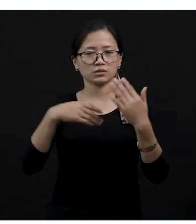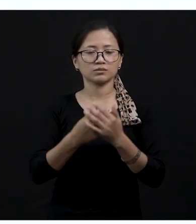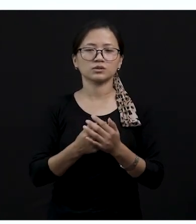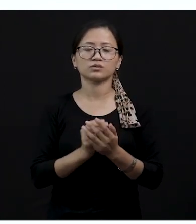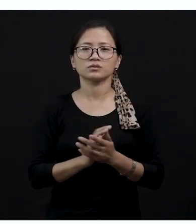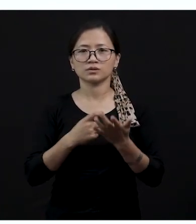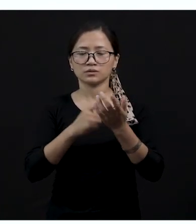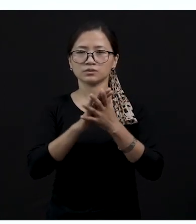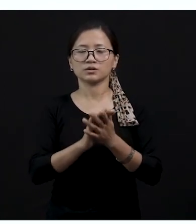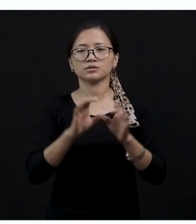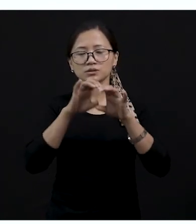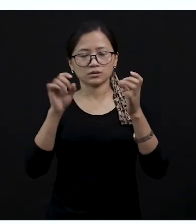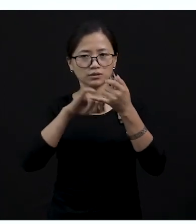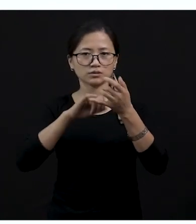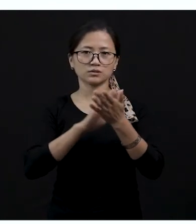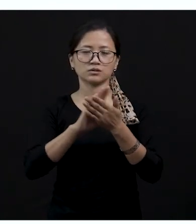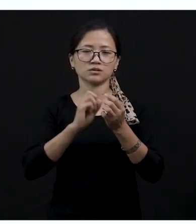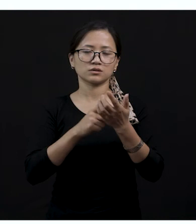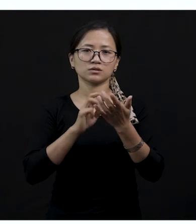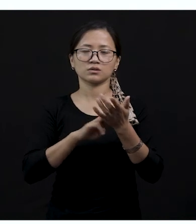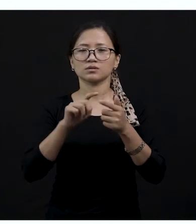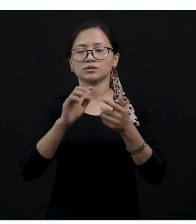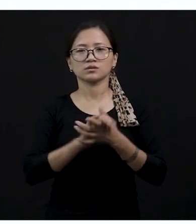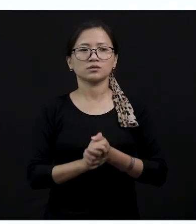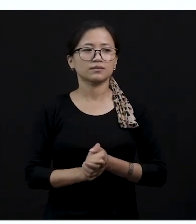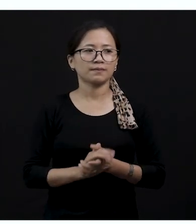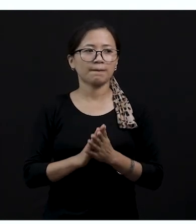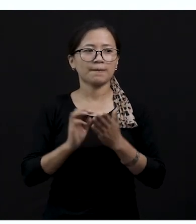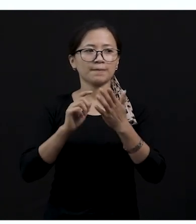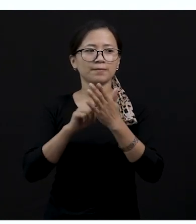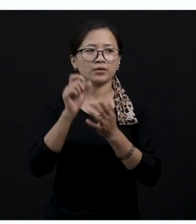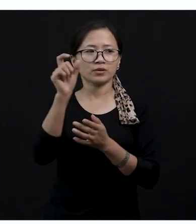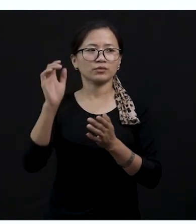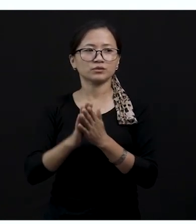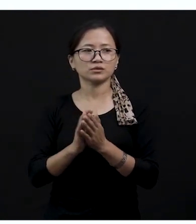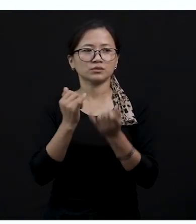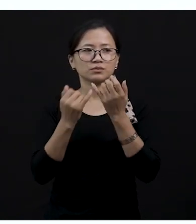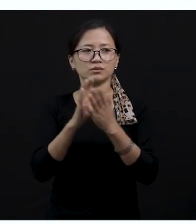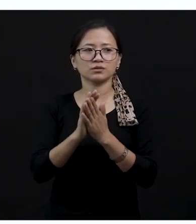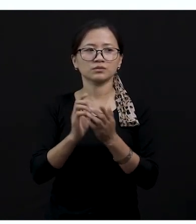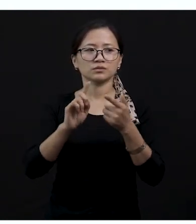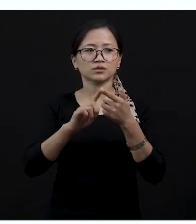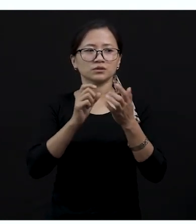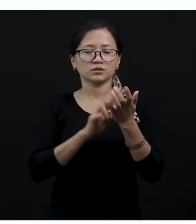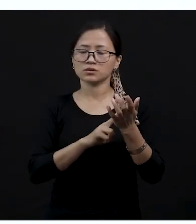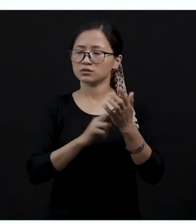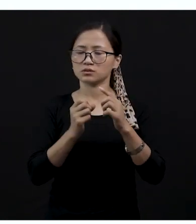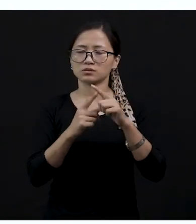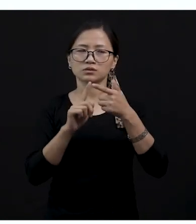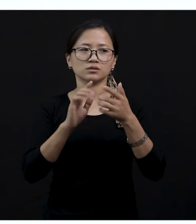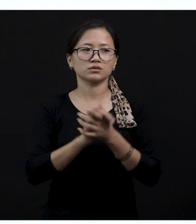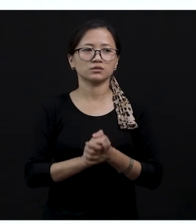scheme. Now there are words in the poem that denotes the funny and happy mood, right? There are